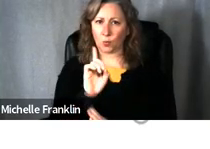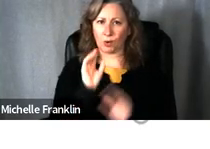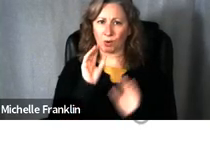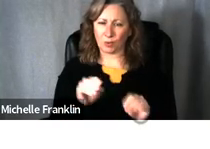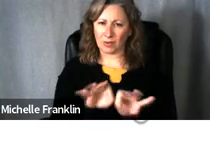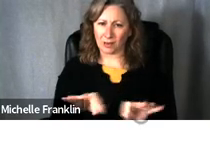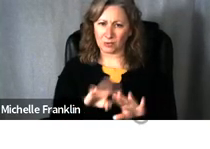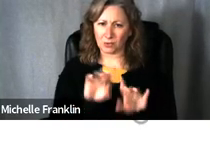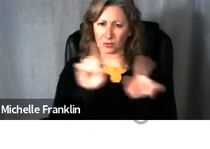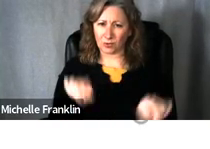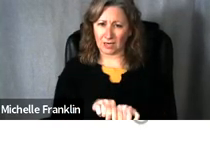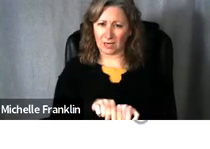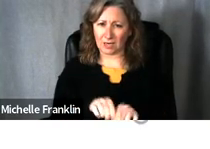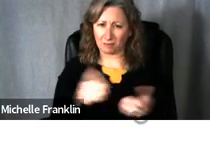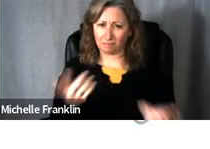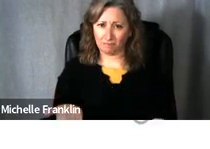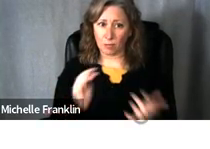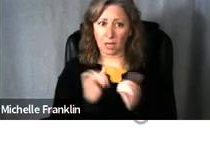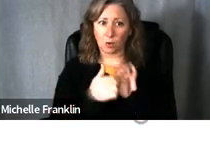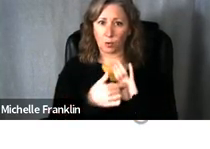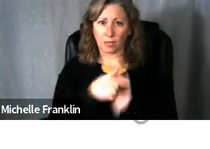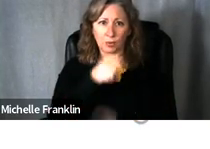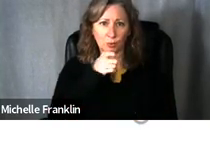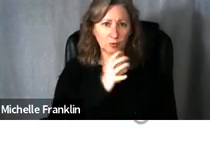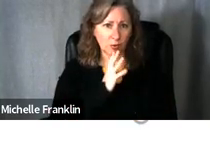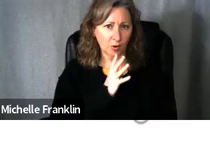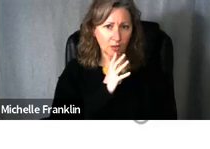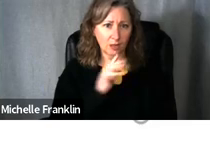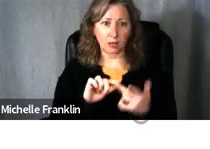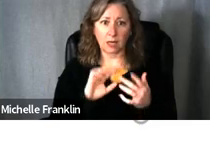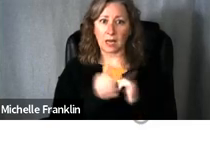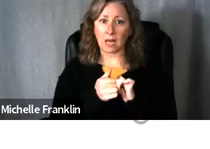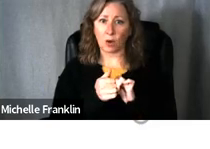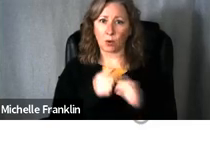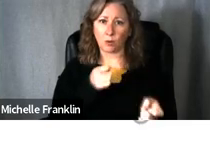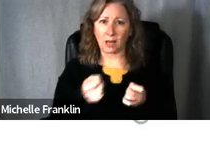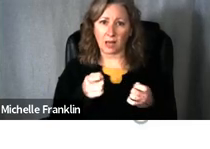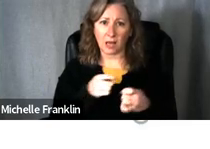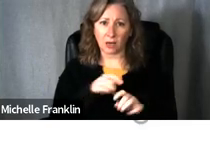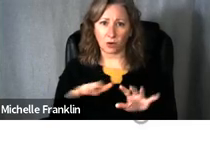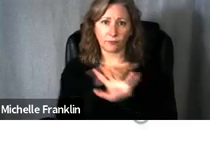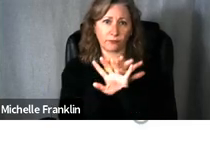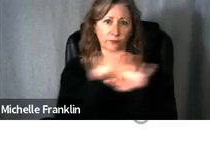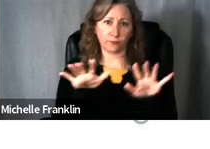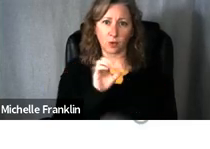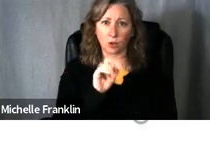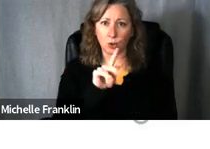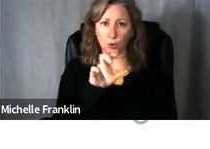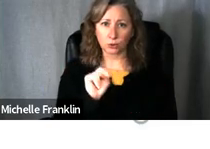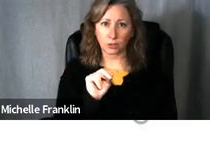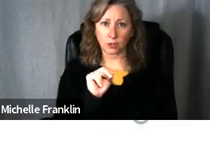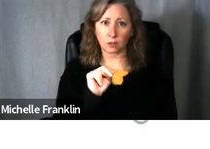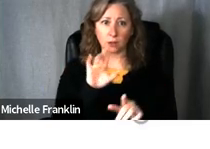on the screen? How can you indicate who's talking? How do you handle occlusion? So in this clip, a